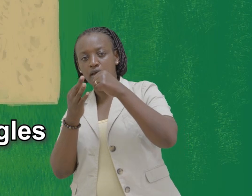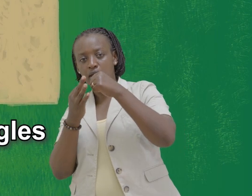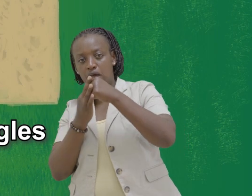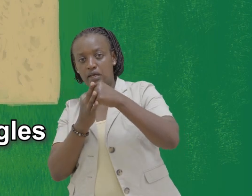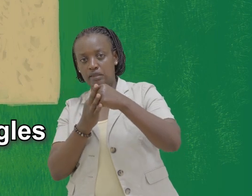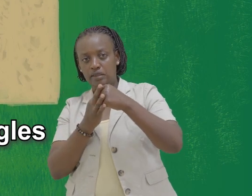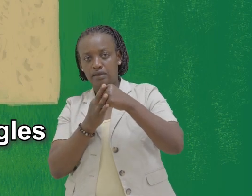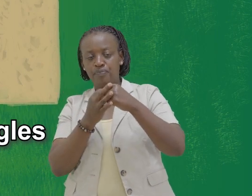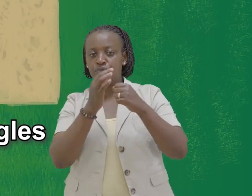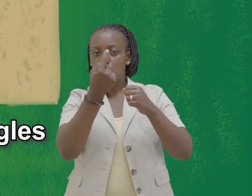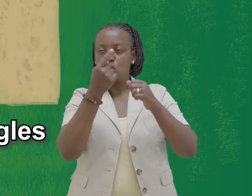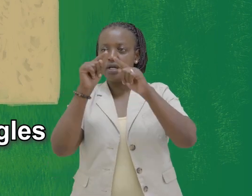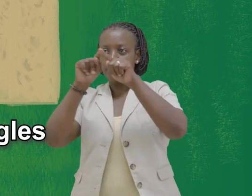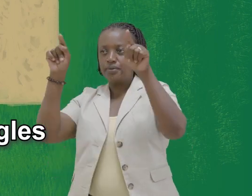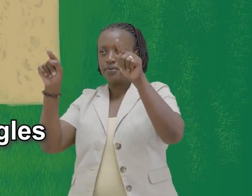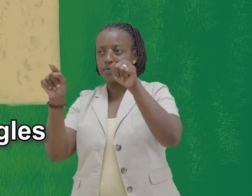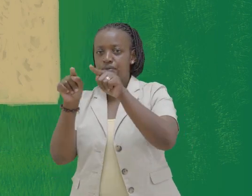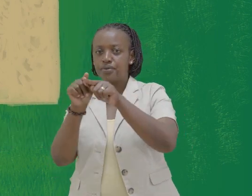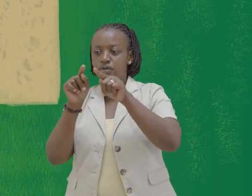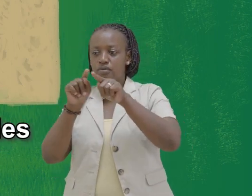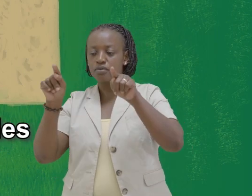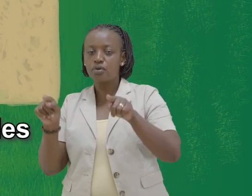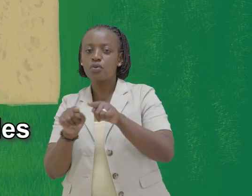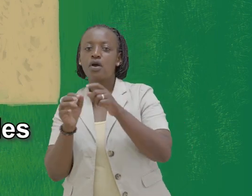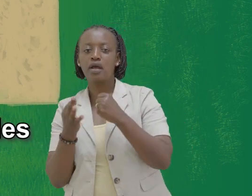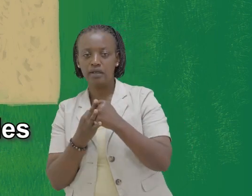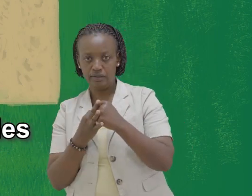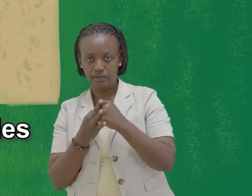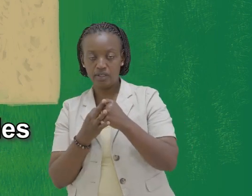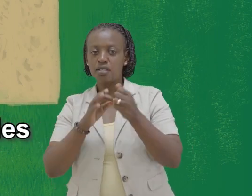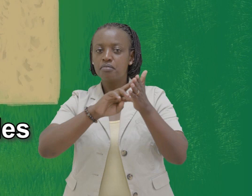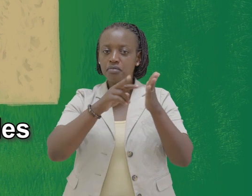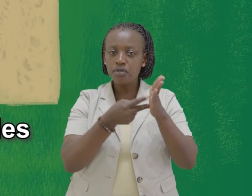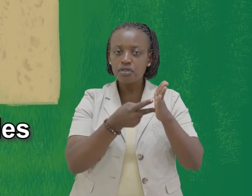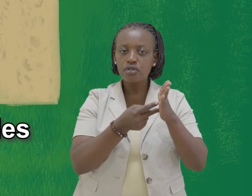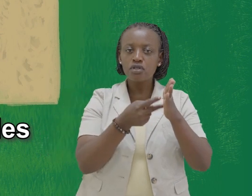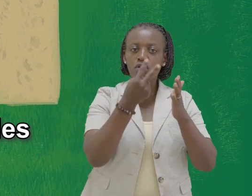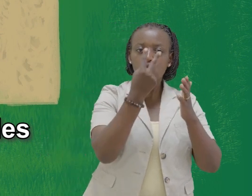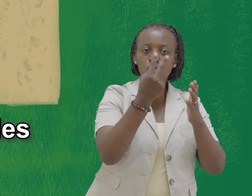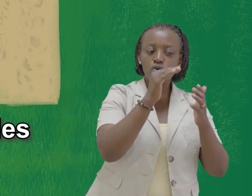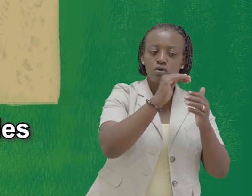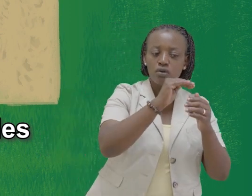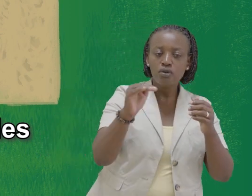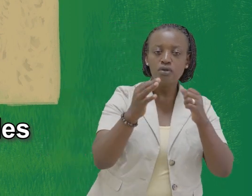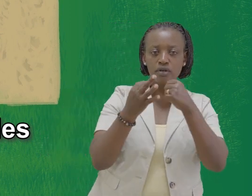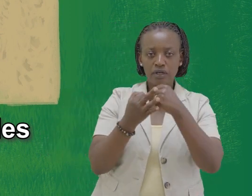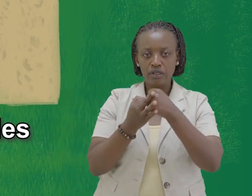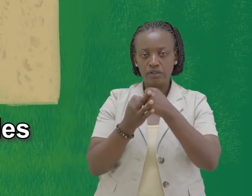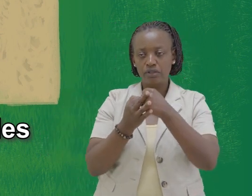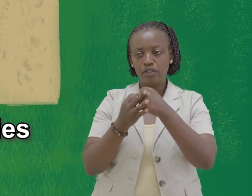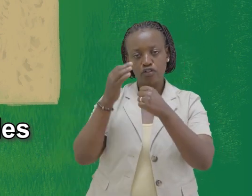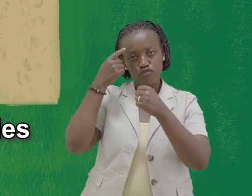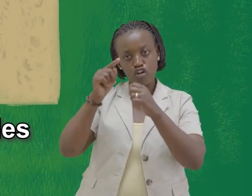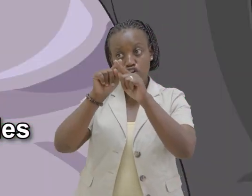one rectangle out of eight rectangles. 2/8 means two rectangles out